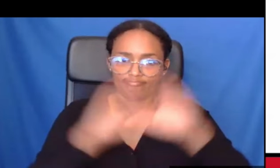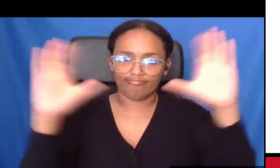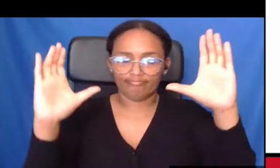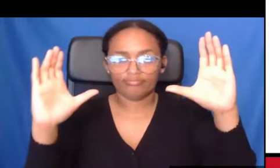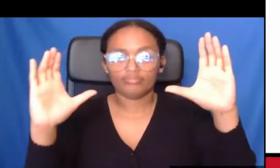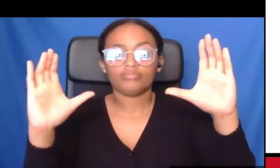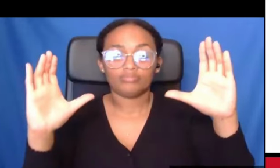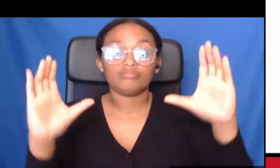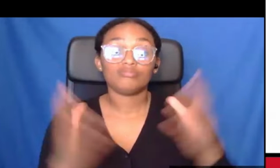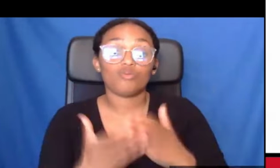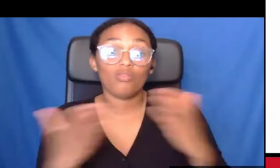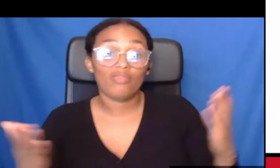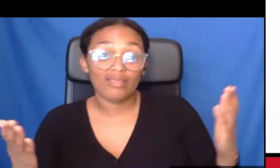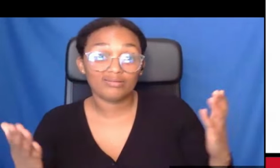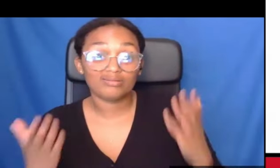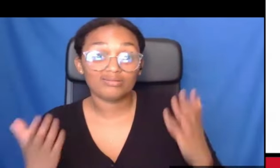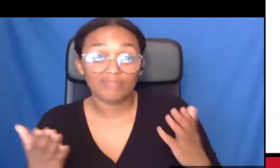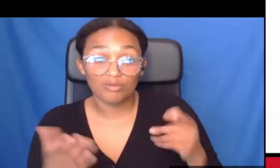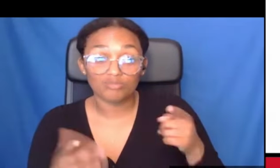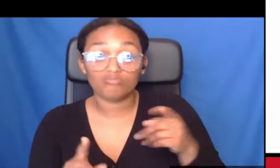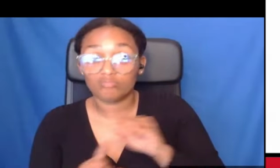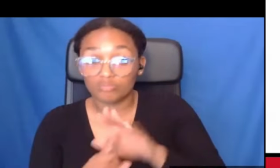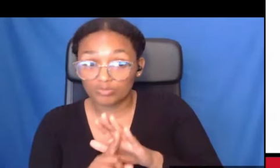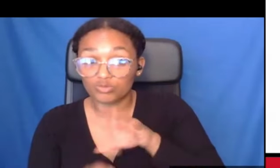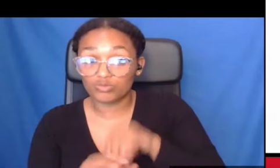that you're not thinking of. Next slide, please.